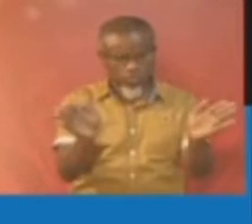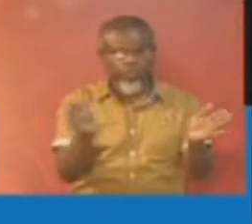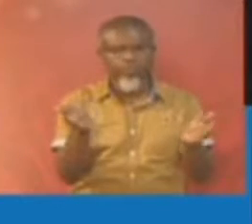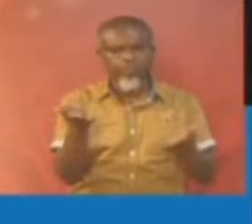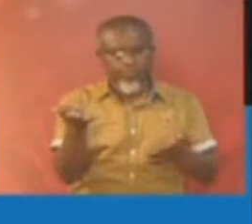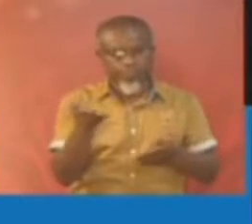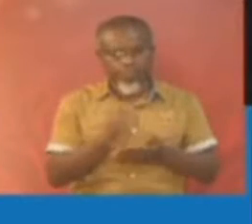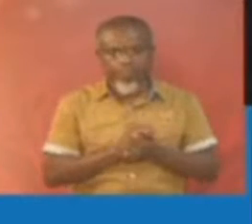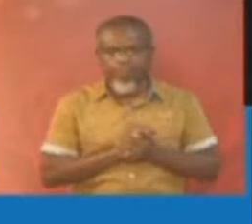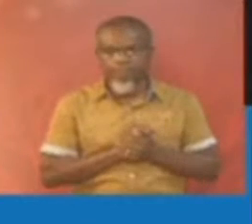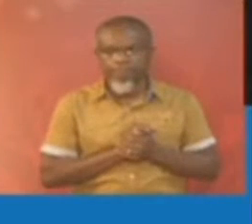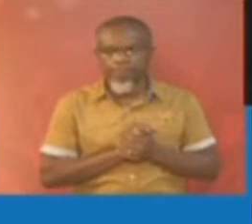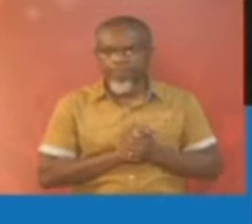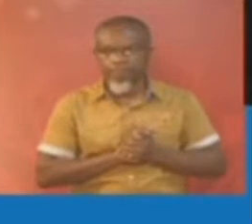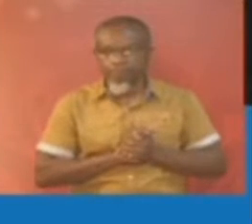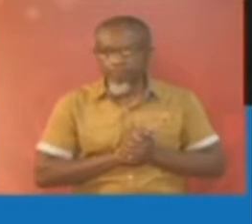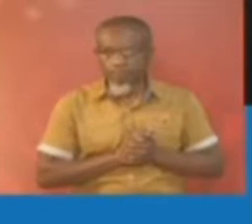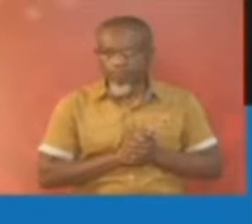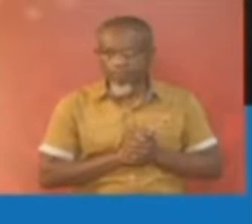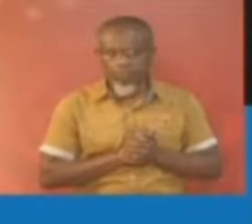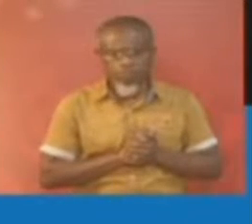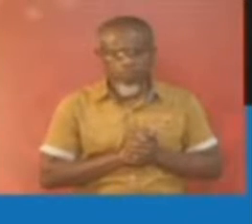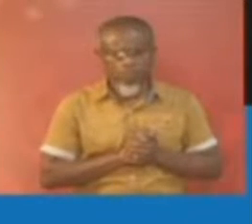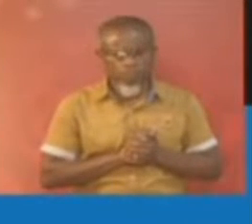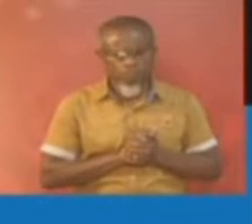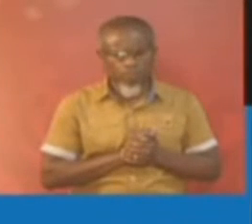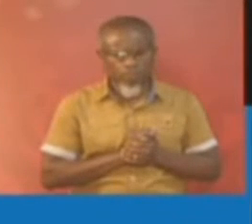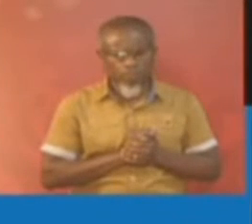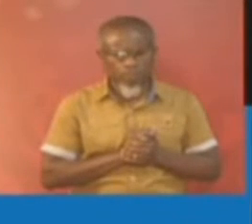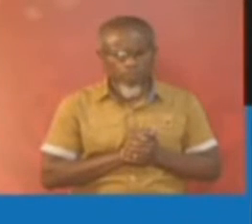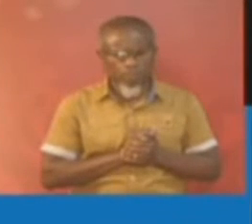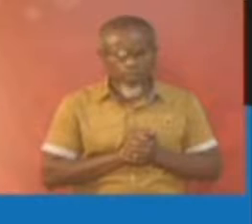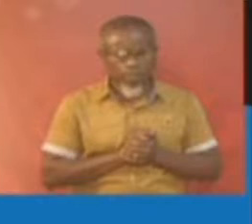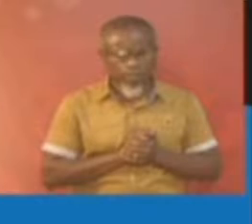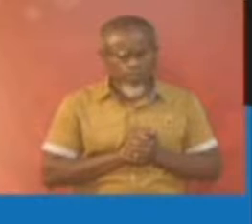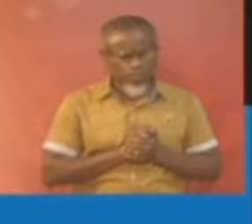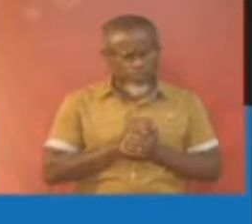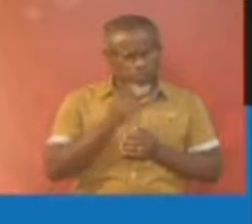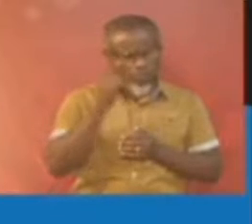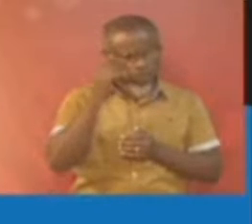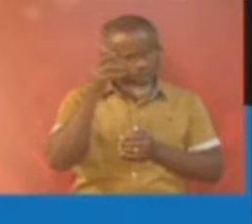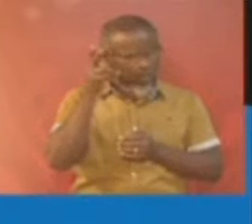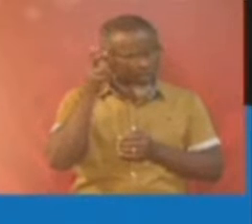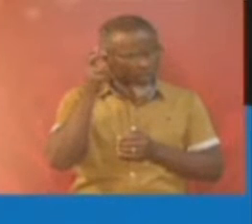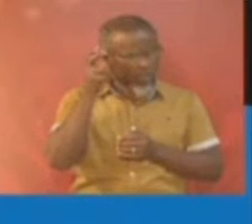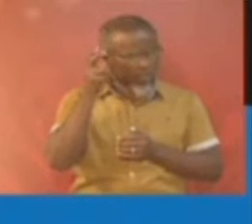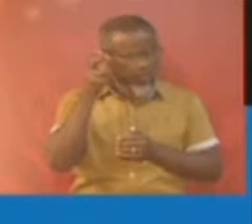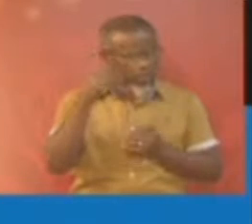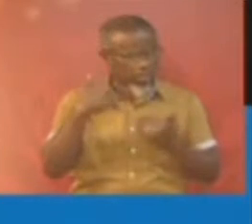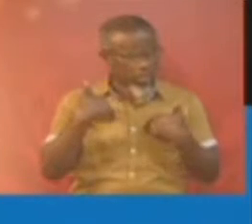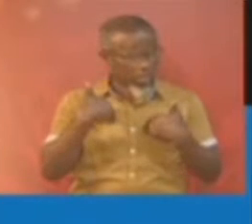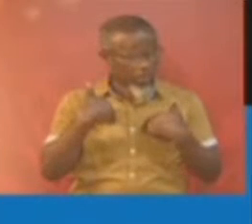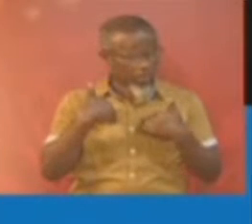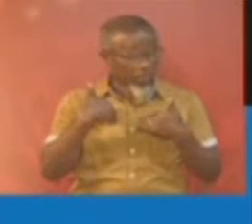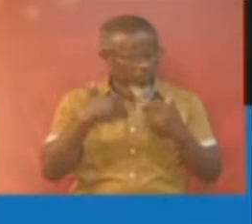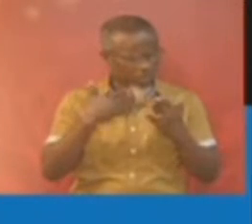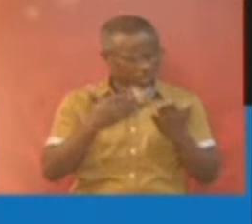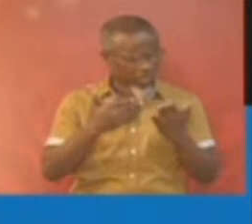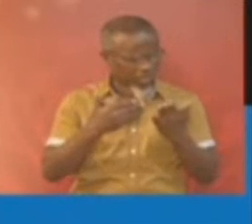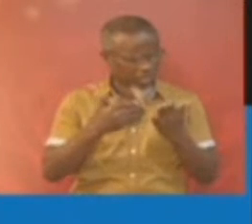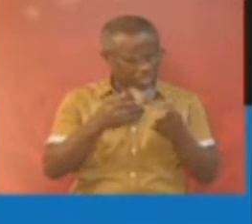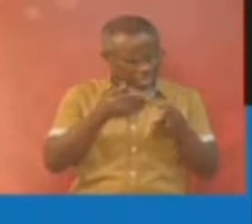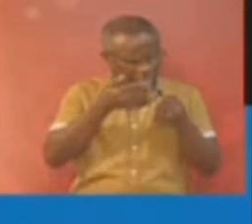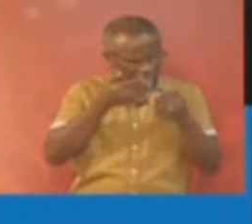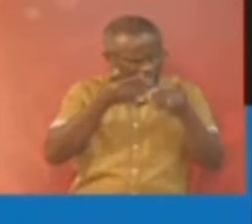that there may be a shortage of tuberculosis drugs at the public health institutions. Is there any truth to that? Can you